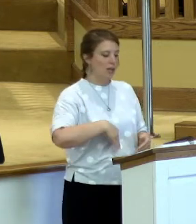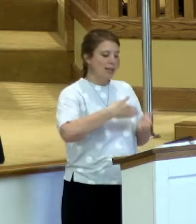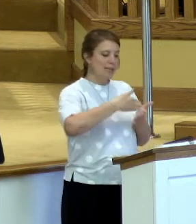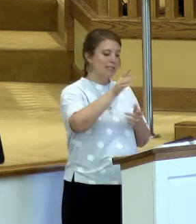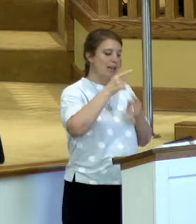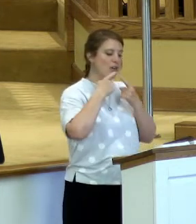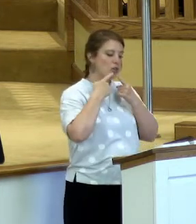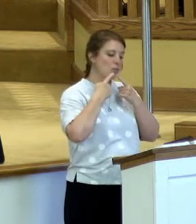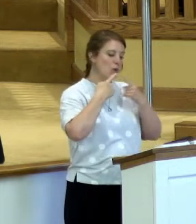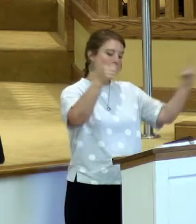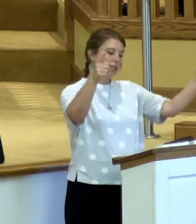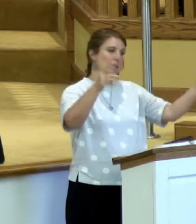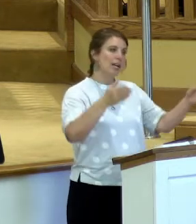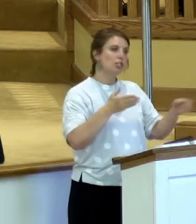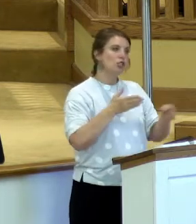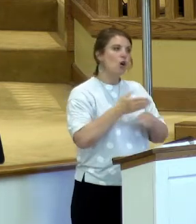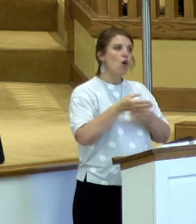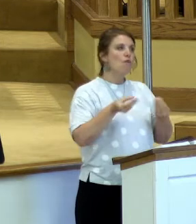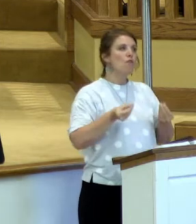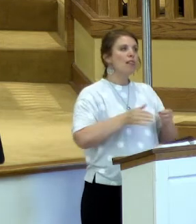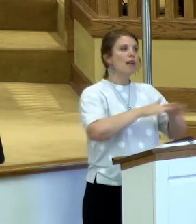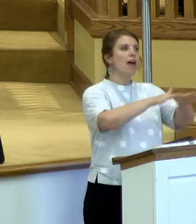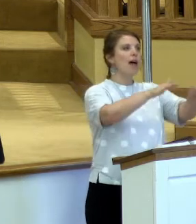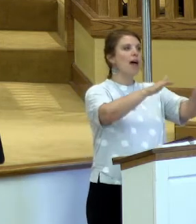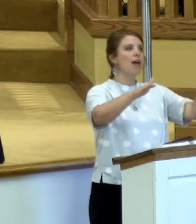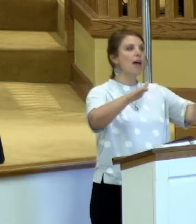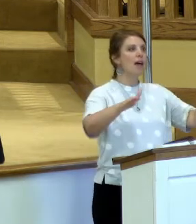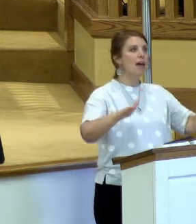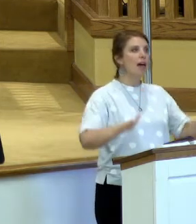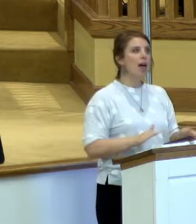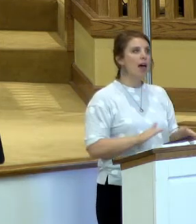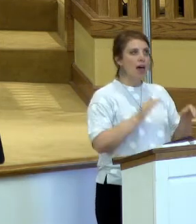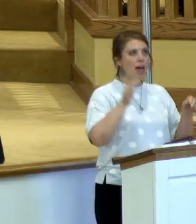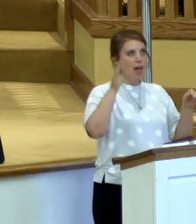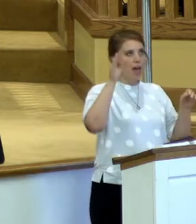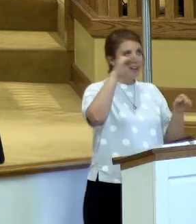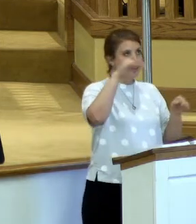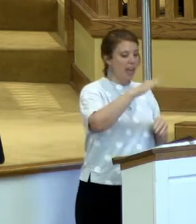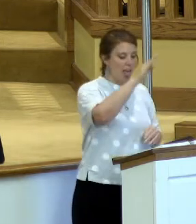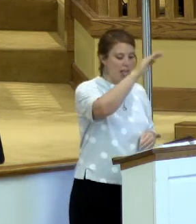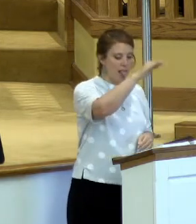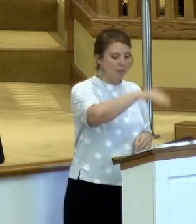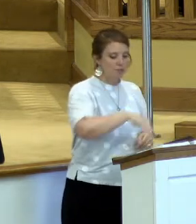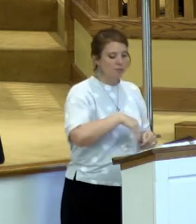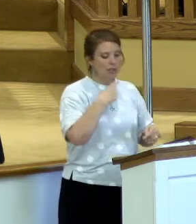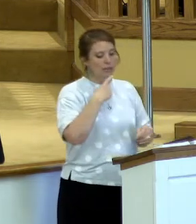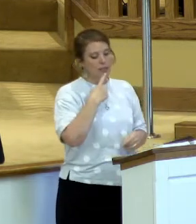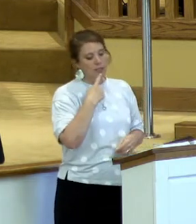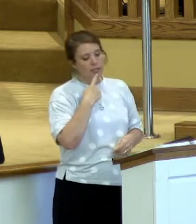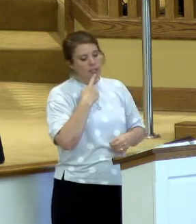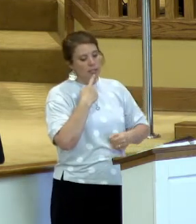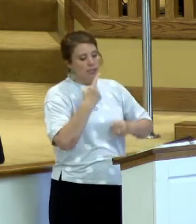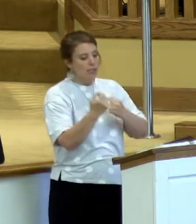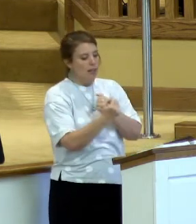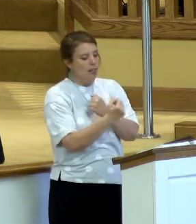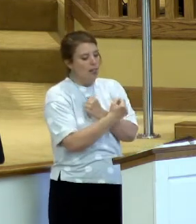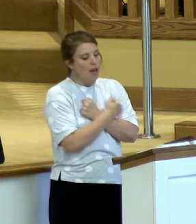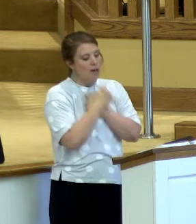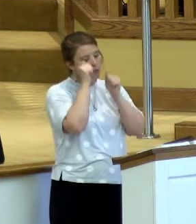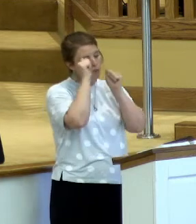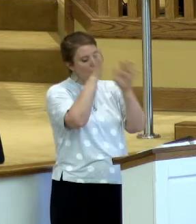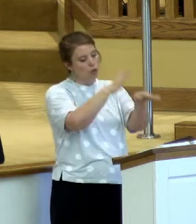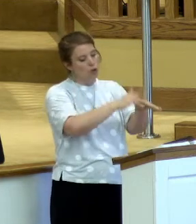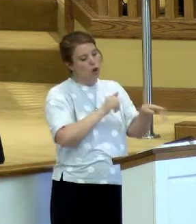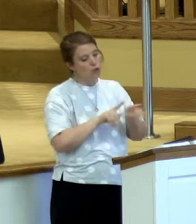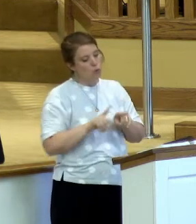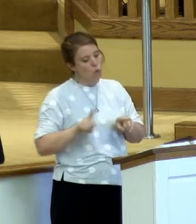whosoever will. Send a proclamation over land and hill. 'Tis a loving Father